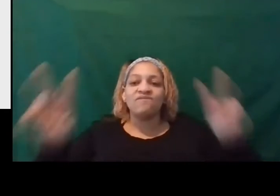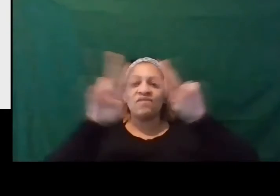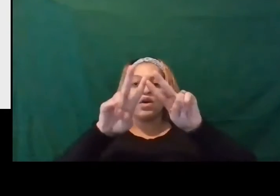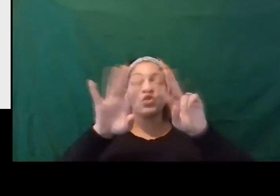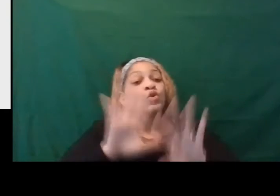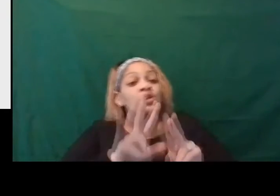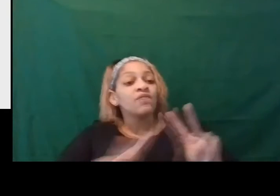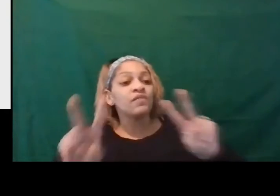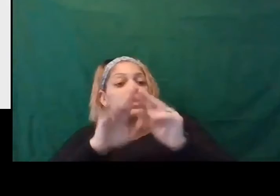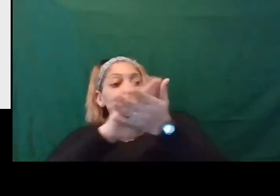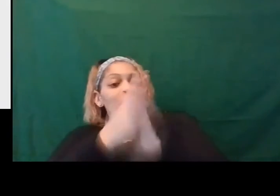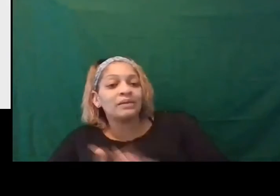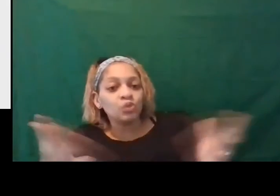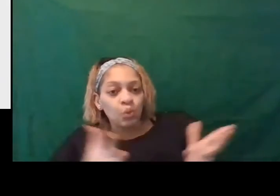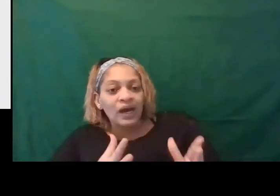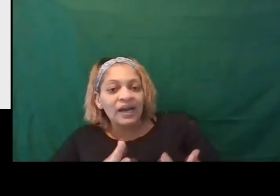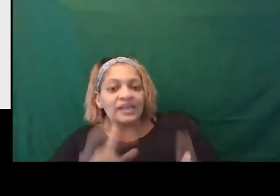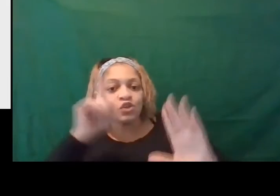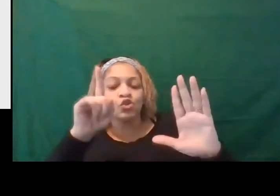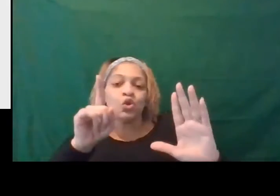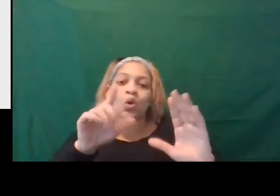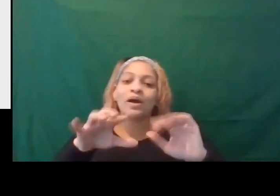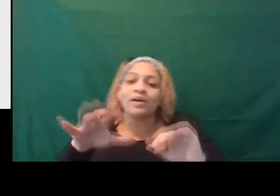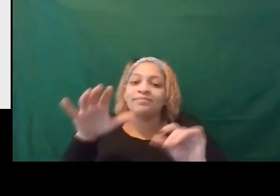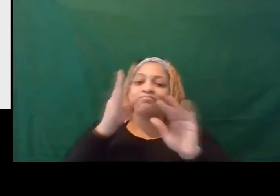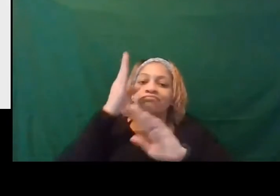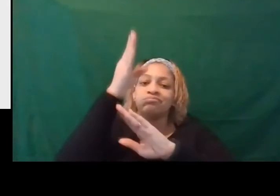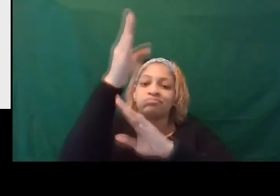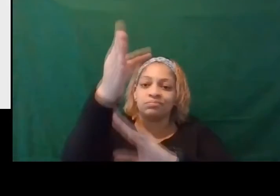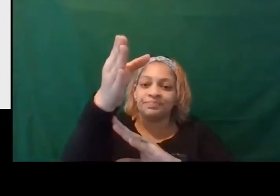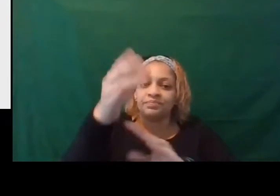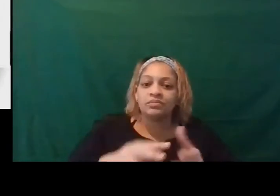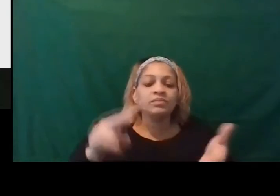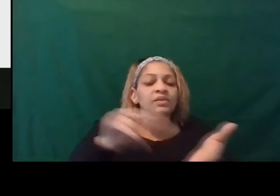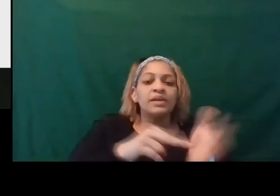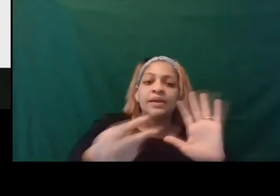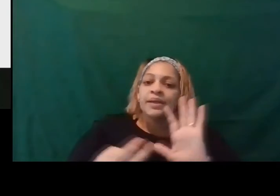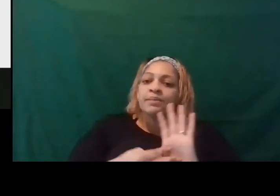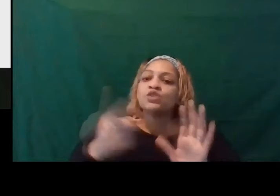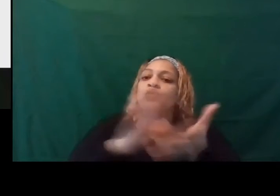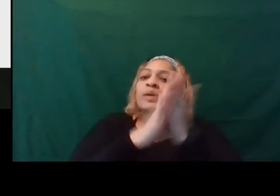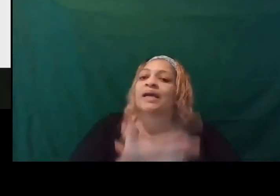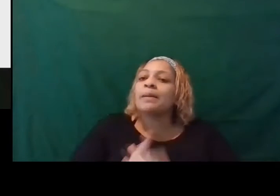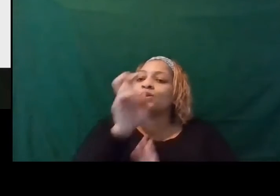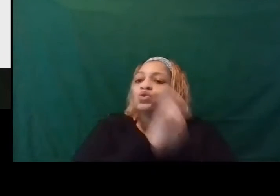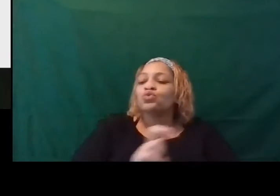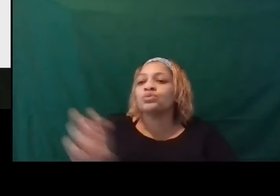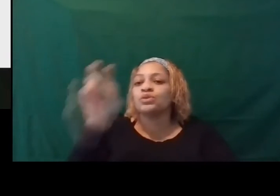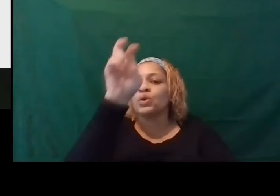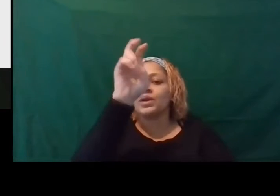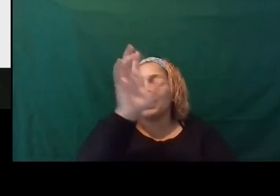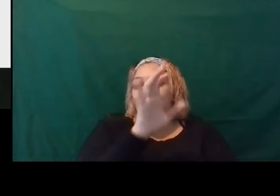marinate on that. What does that mean for you as you journey, as you step into what it means to embody freedom and live